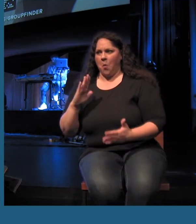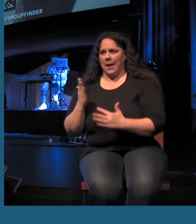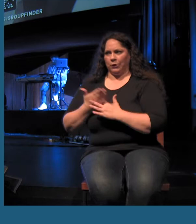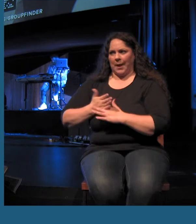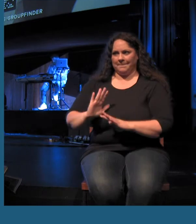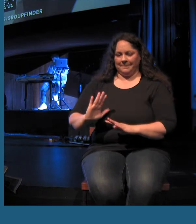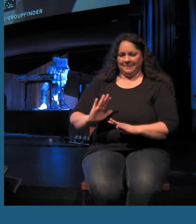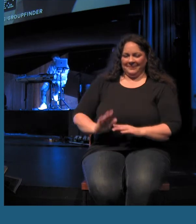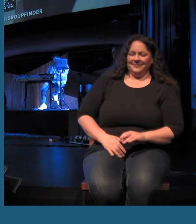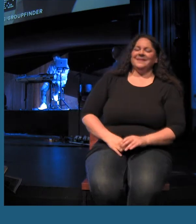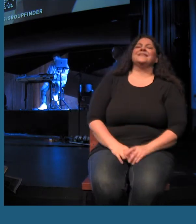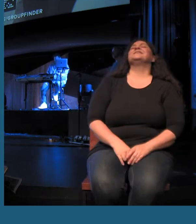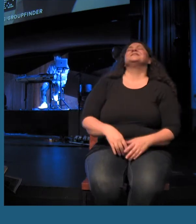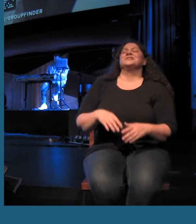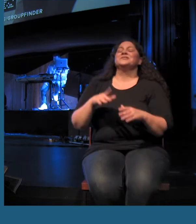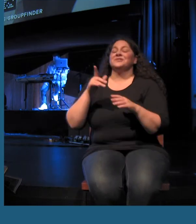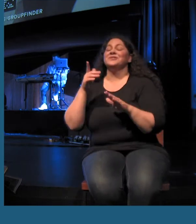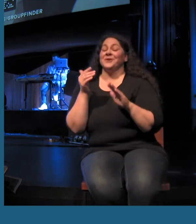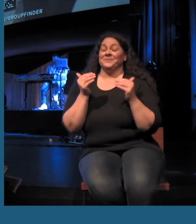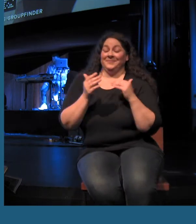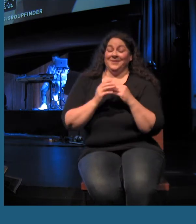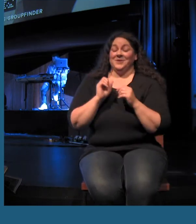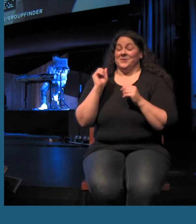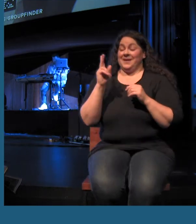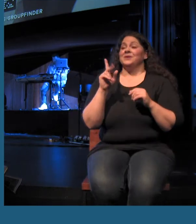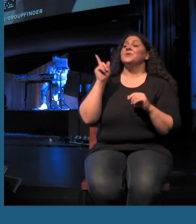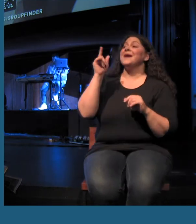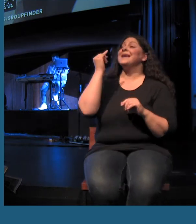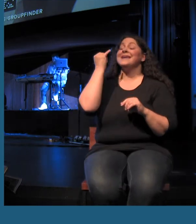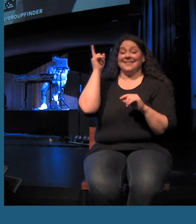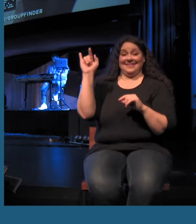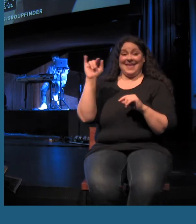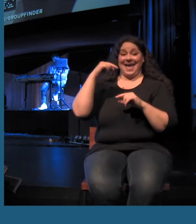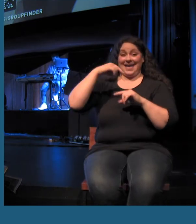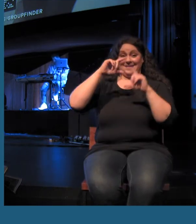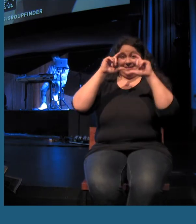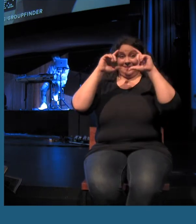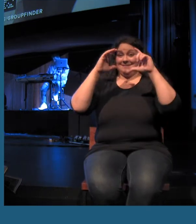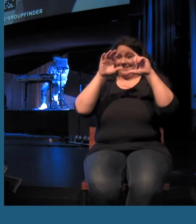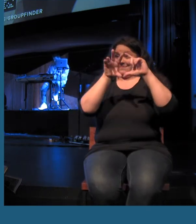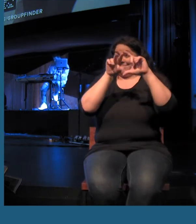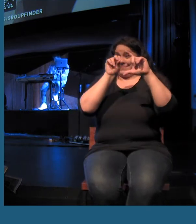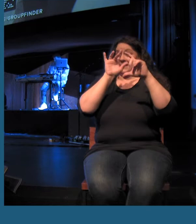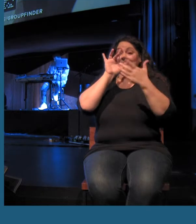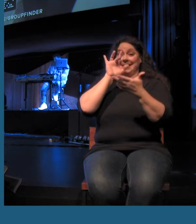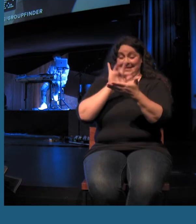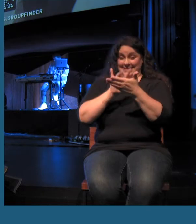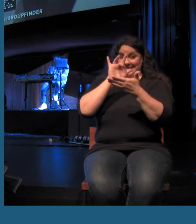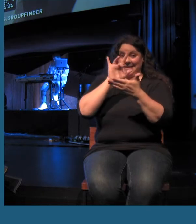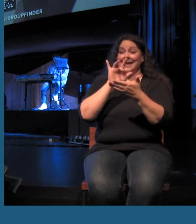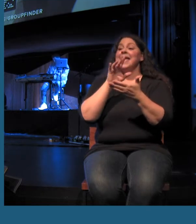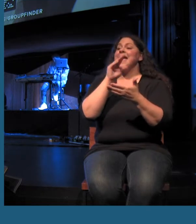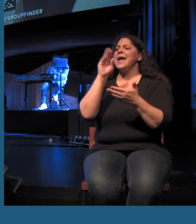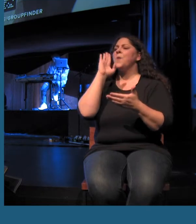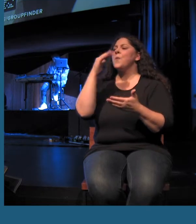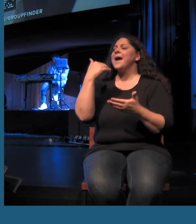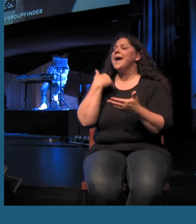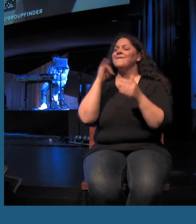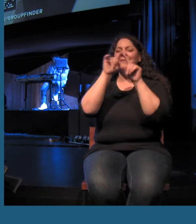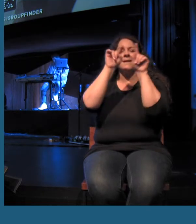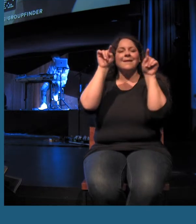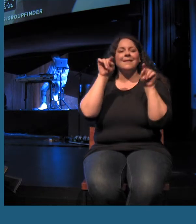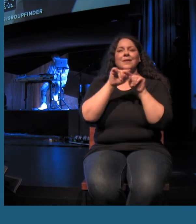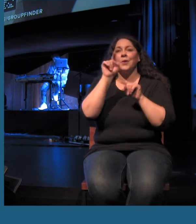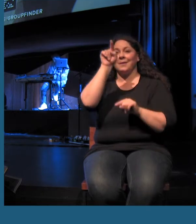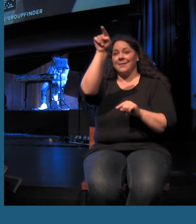much to get too distracted. But that QR code is also going to be at our connections right outside each connection